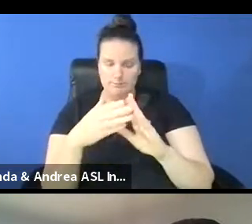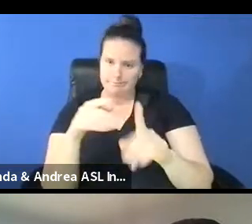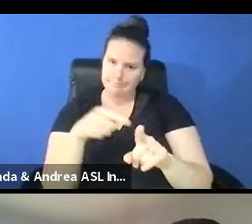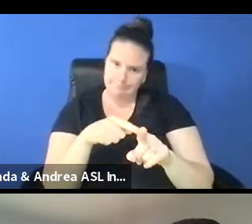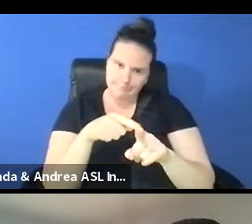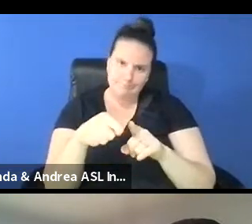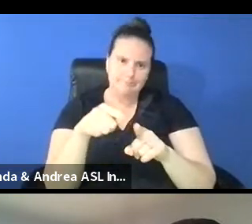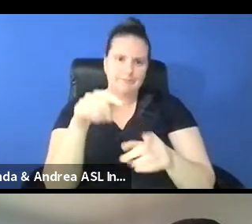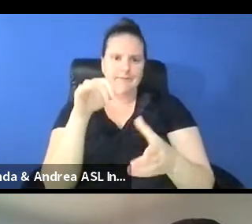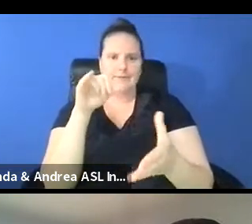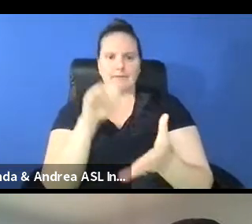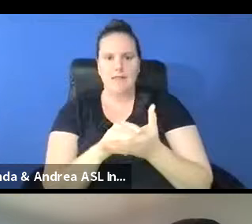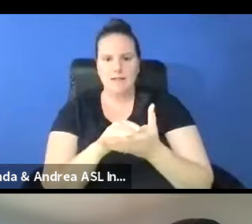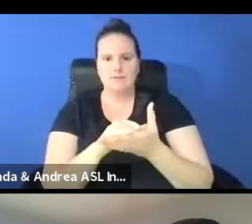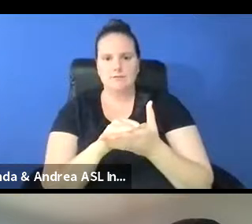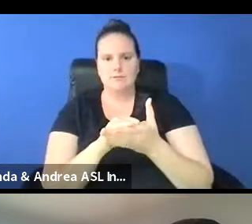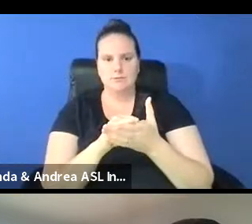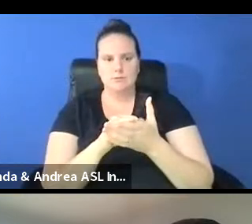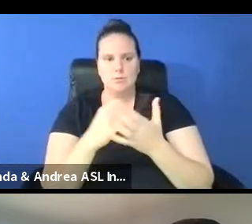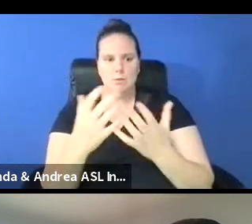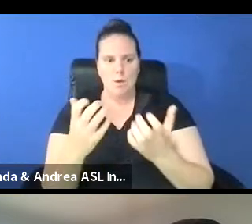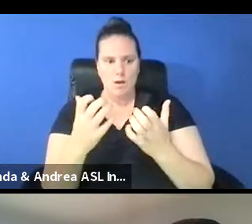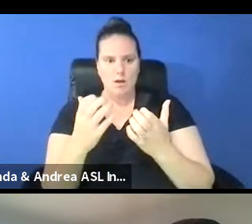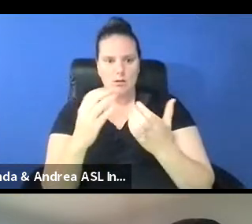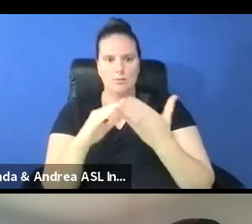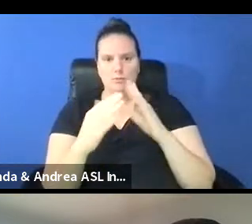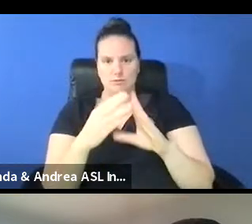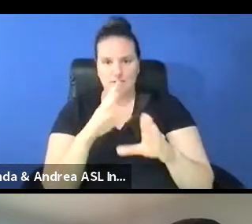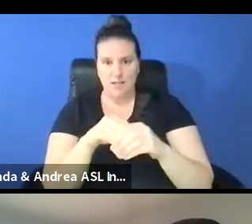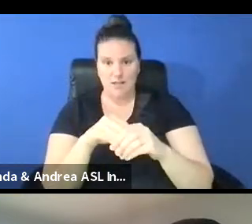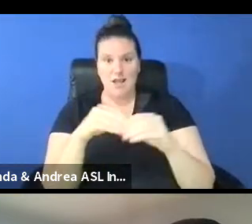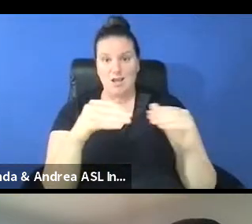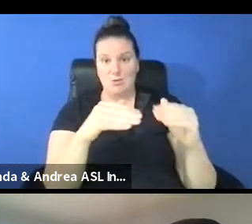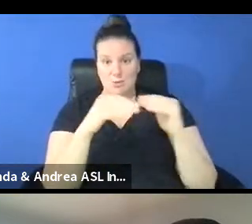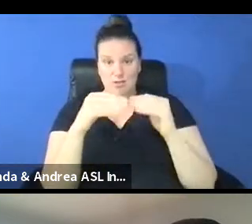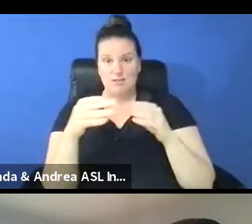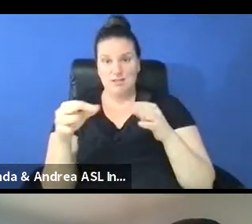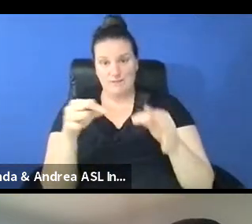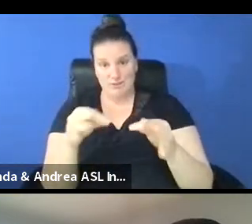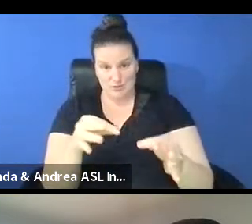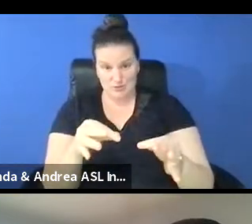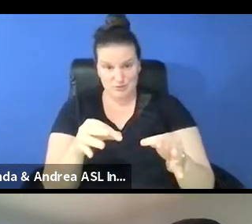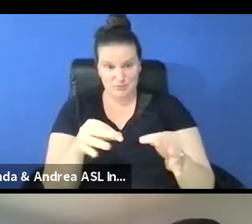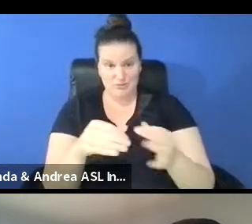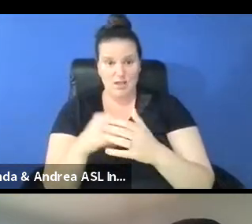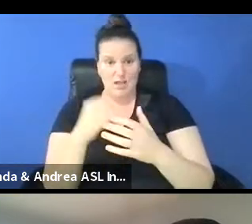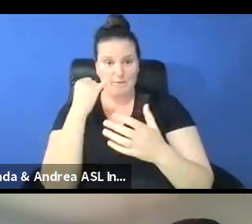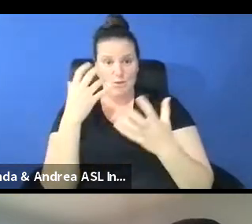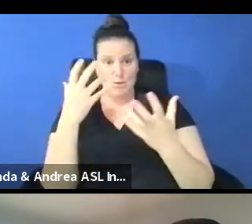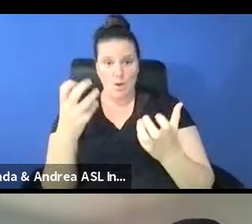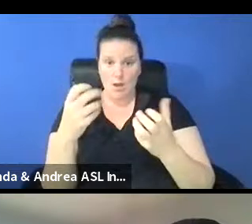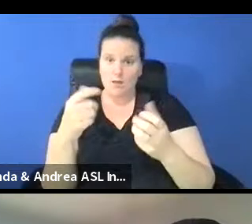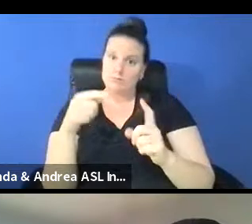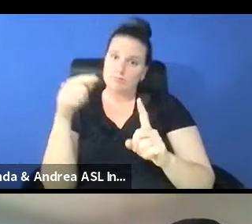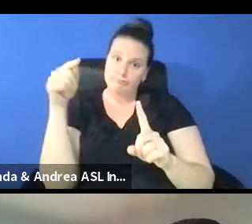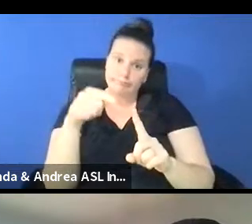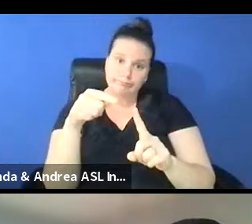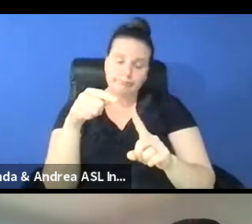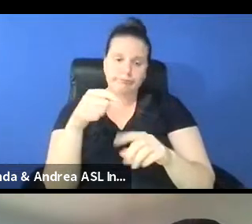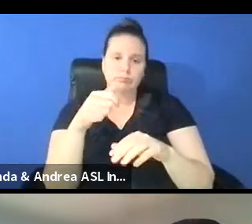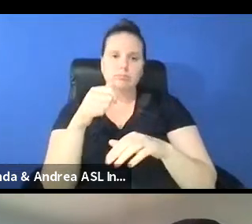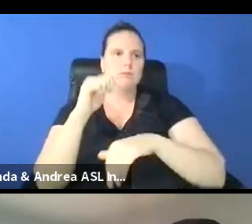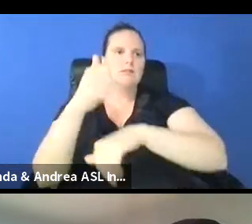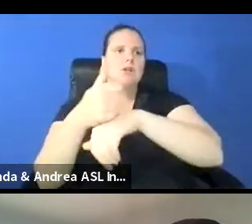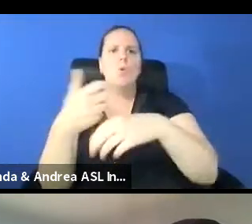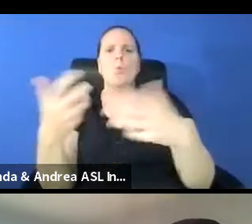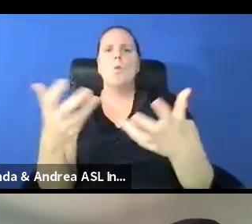that, we're wanting the communities that are in our equity definition. If we're looking at key destinations, like what are those